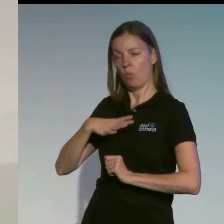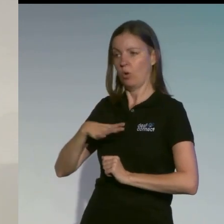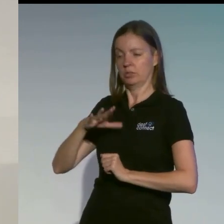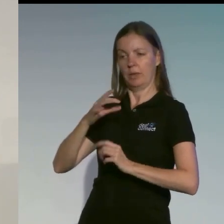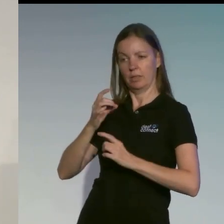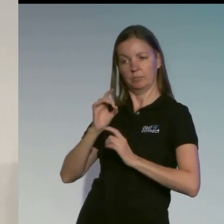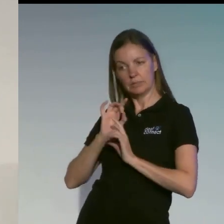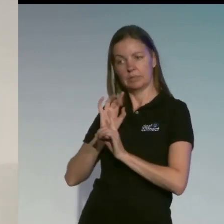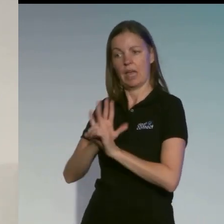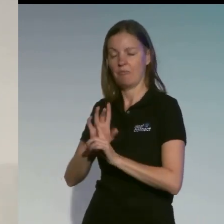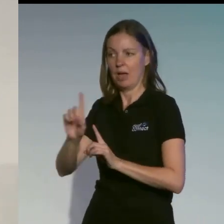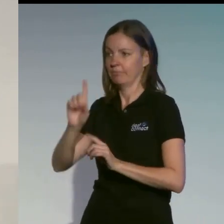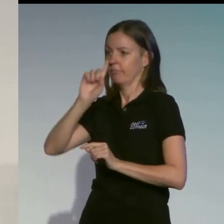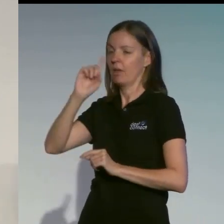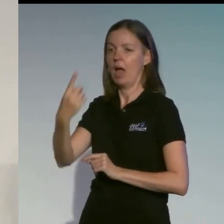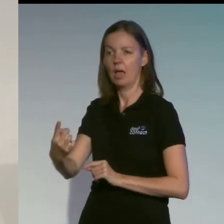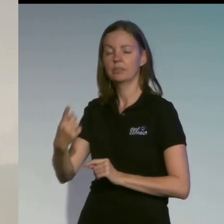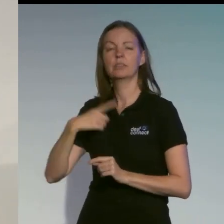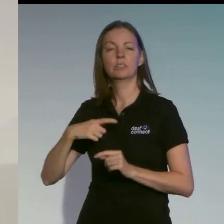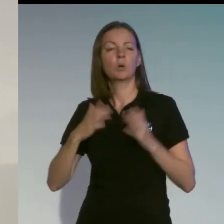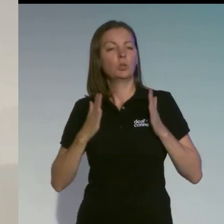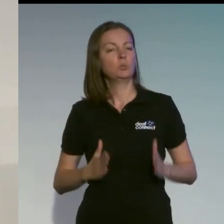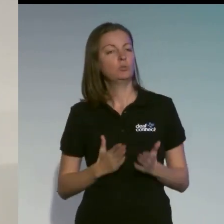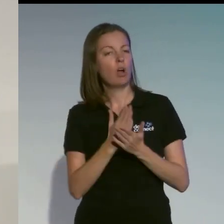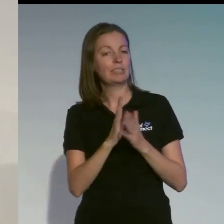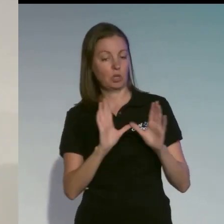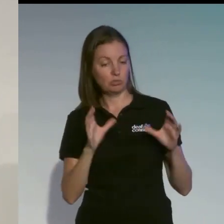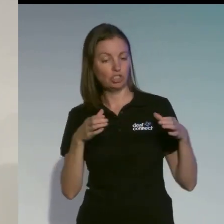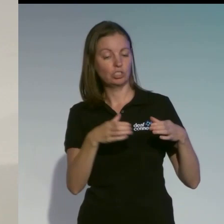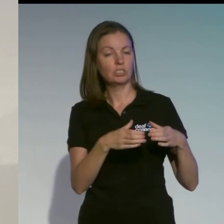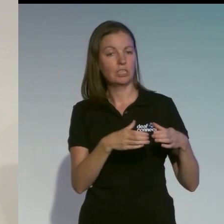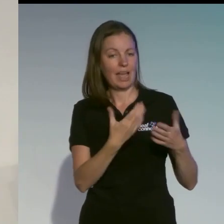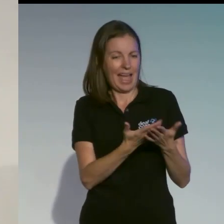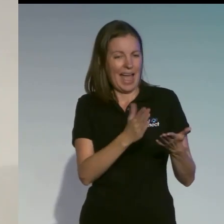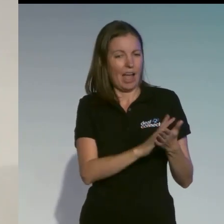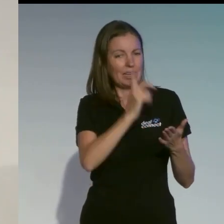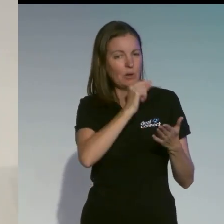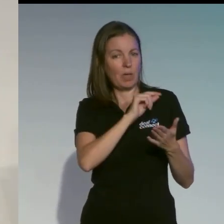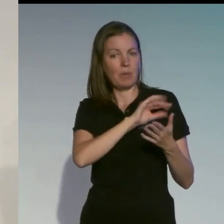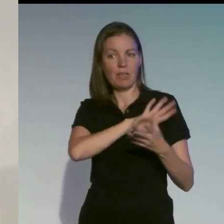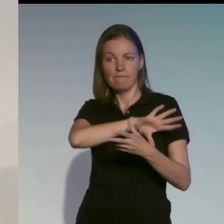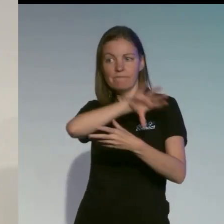need nuanced responses, and that's what we're trying to do at the Human Rights Commission. How can we get into that, not in this invasive